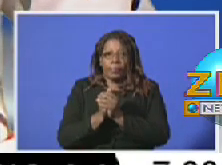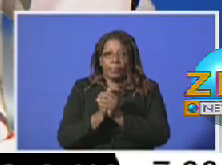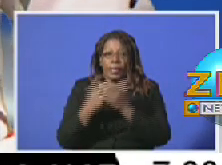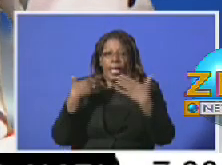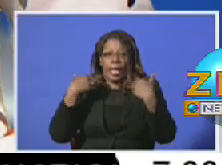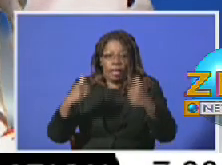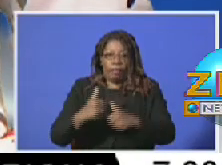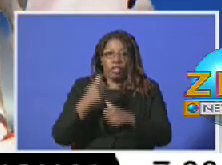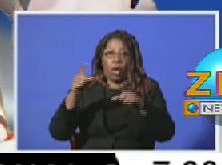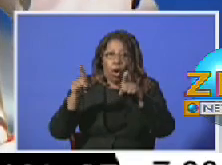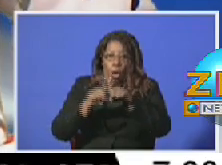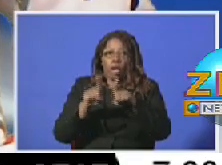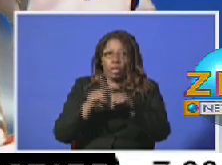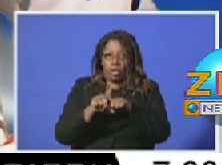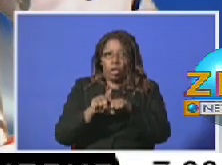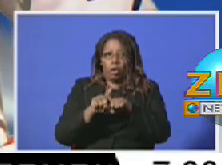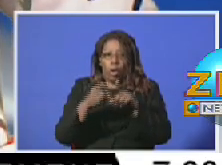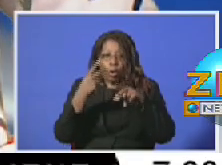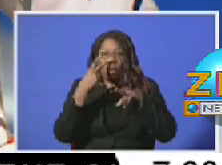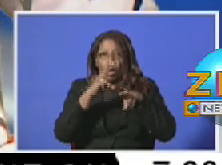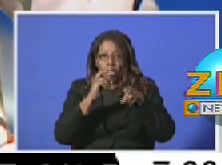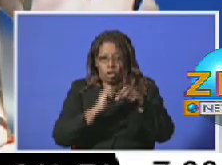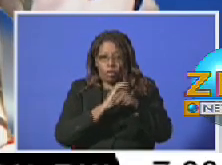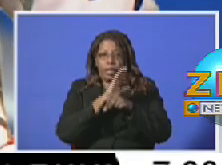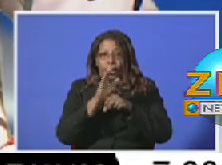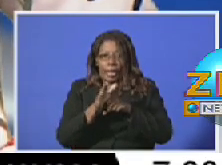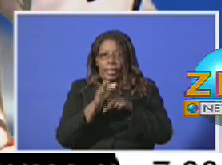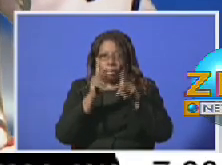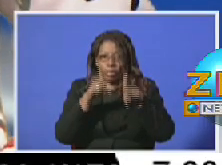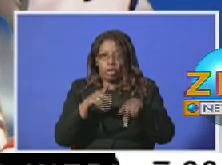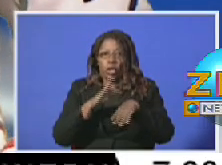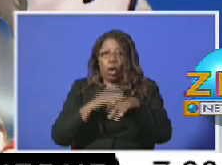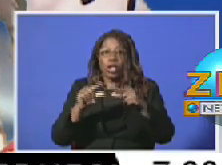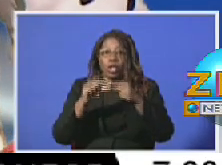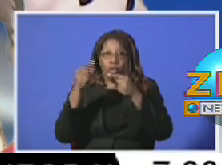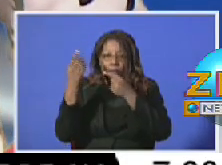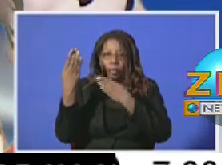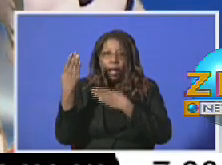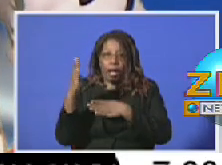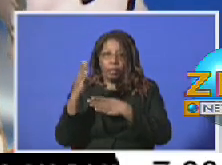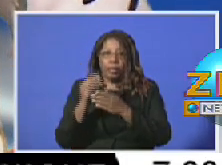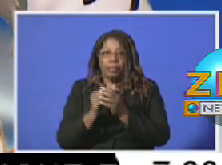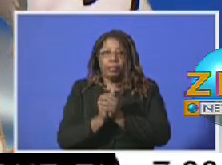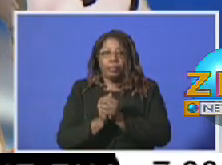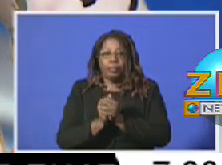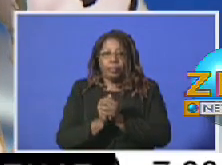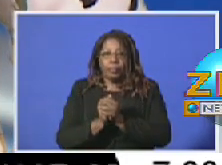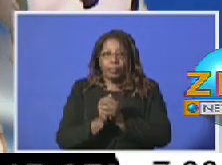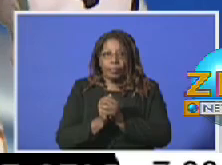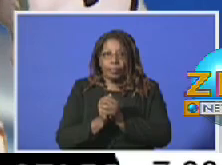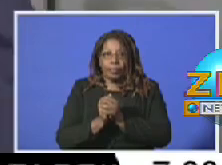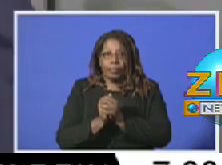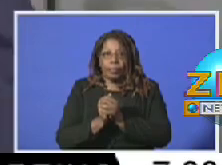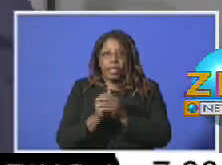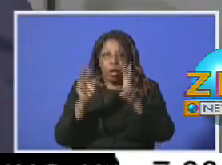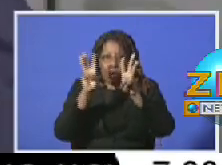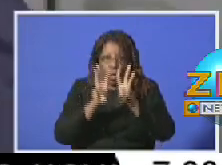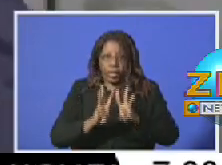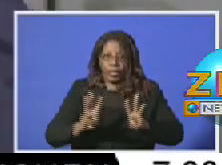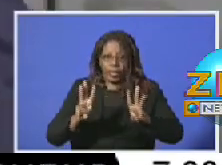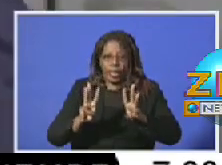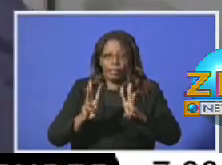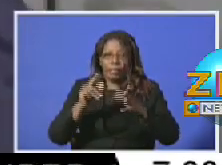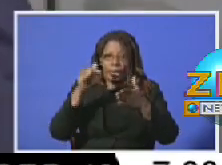Health officials are also closely monitoring COVID-19 cases on Grand Bahama. On Wednesday of this